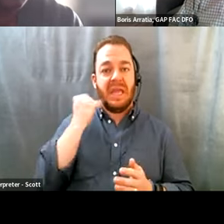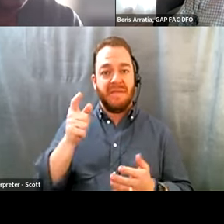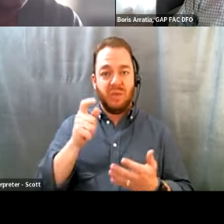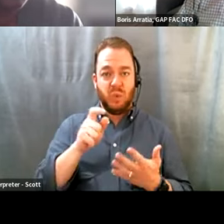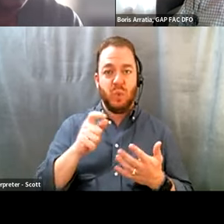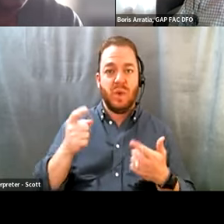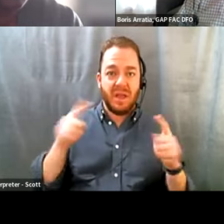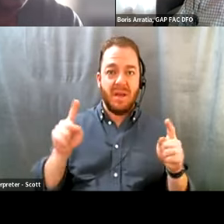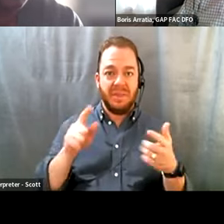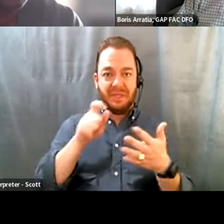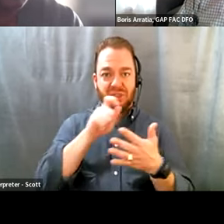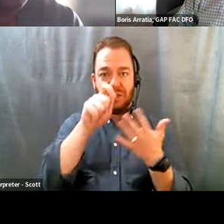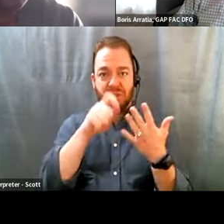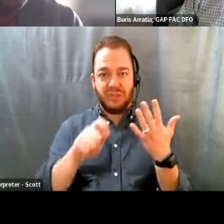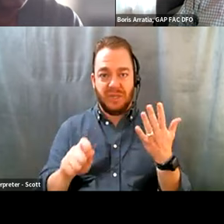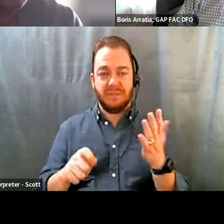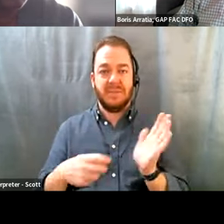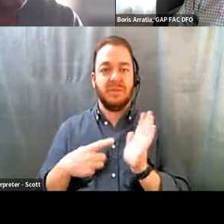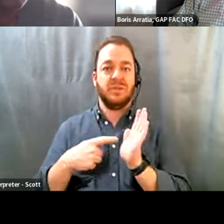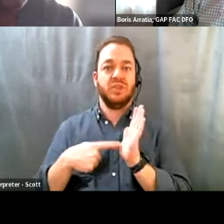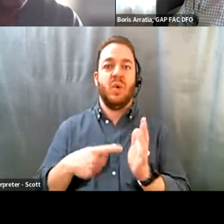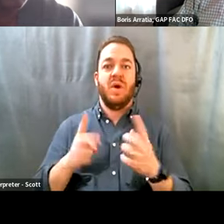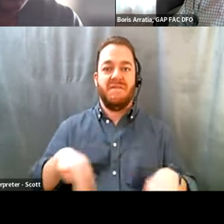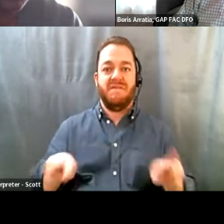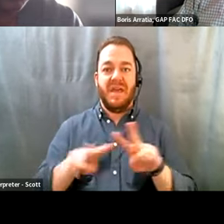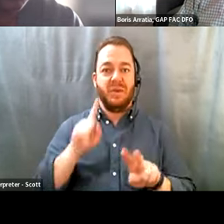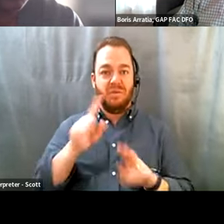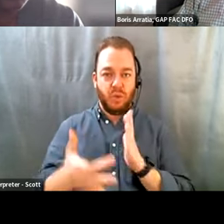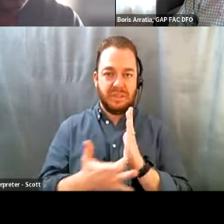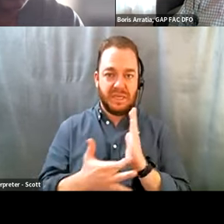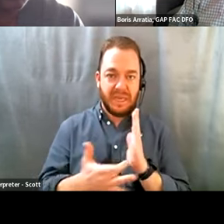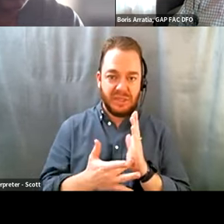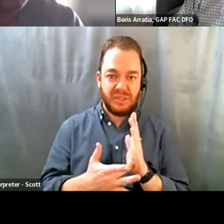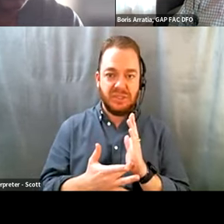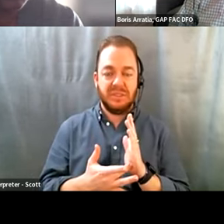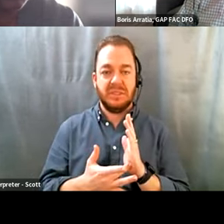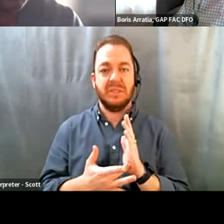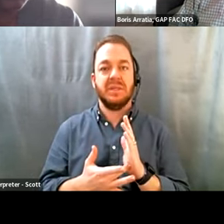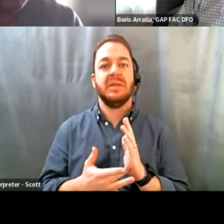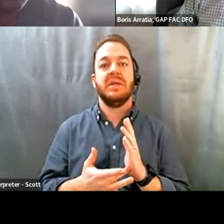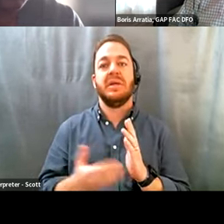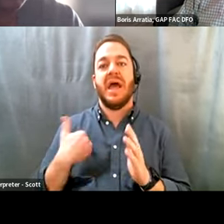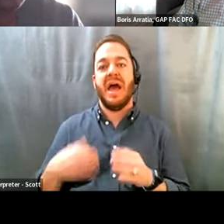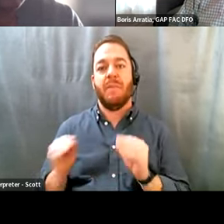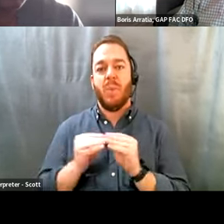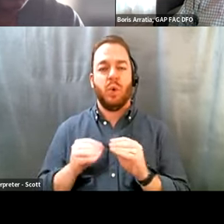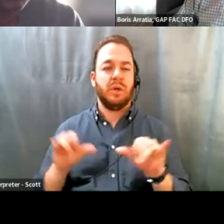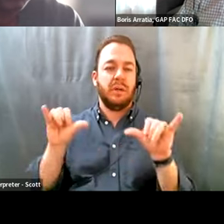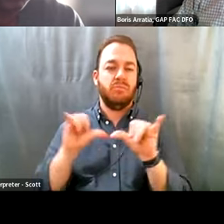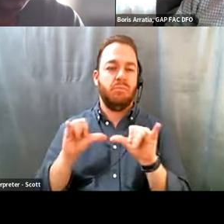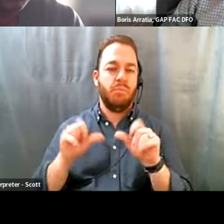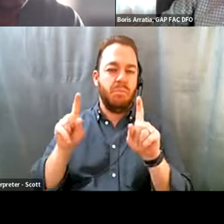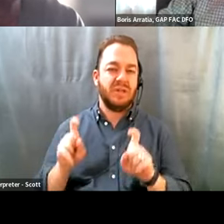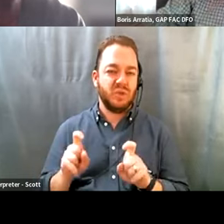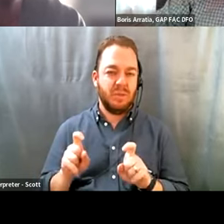you know, the value of your technology, if there can be a little bit more quantifiable,